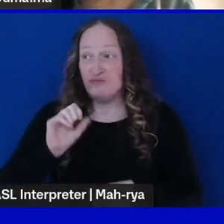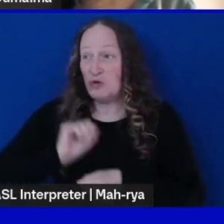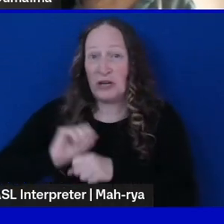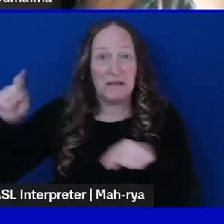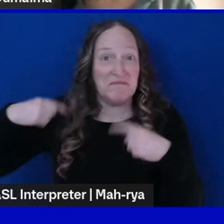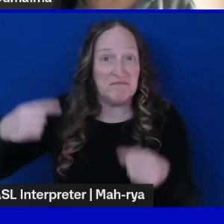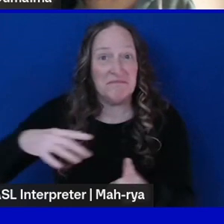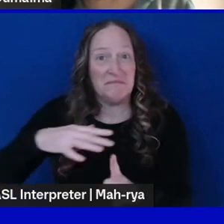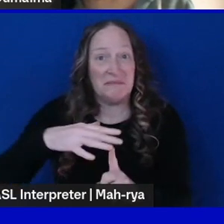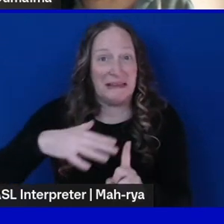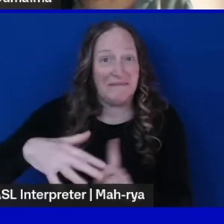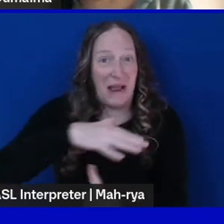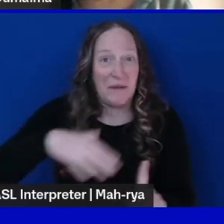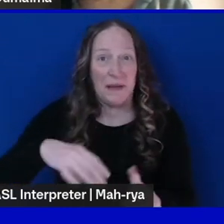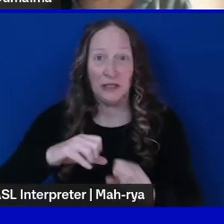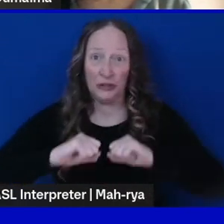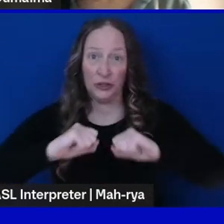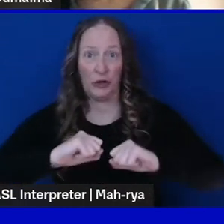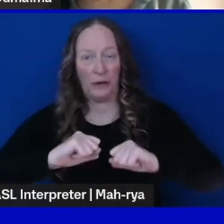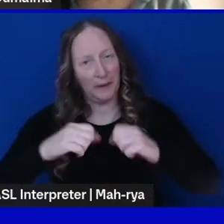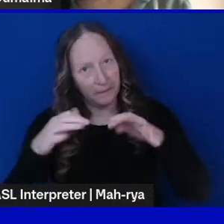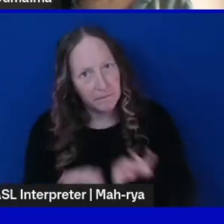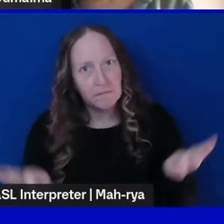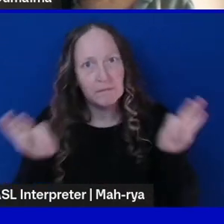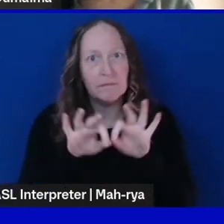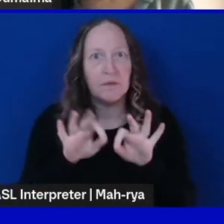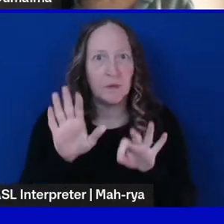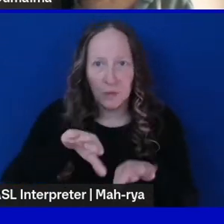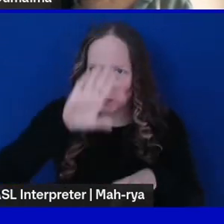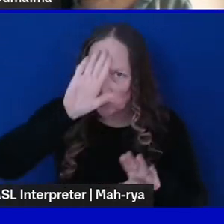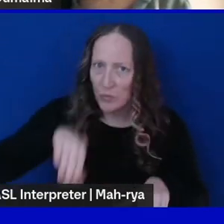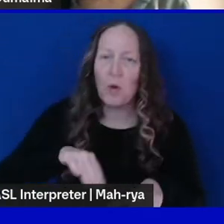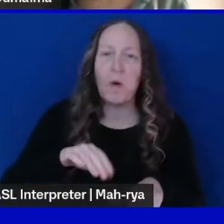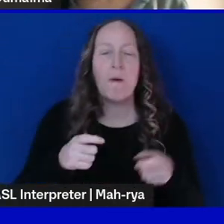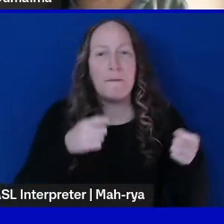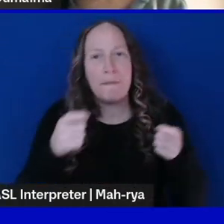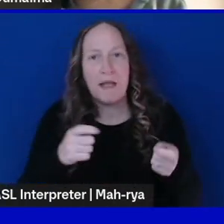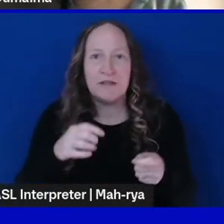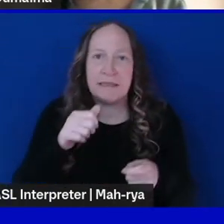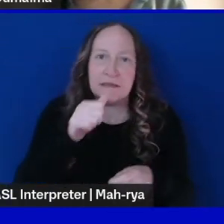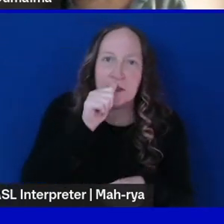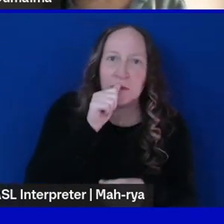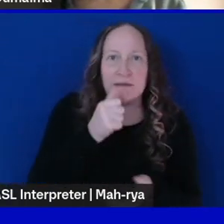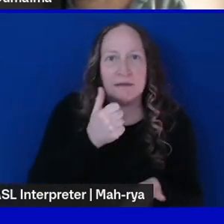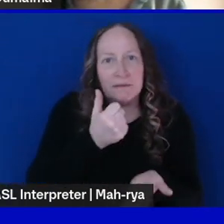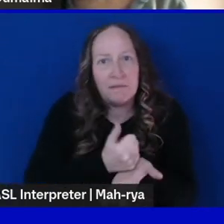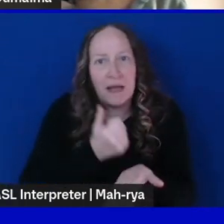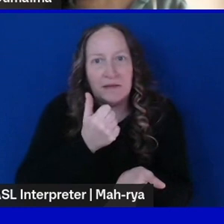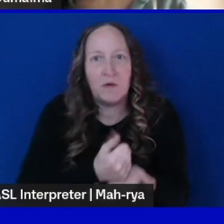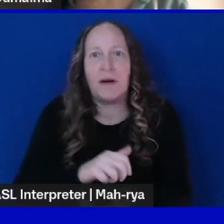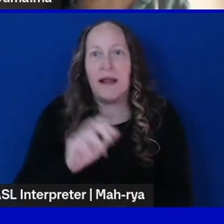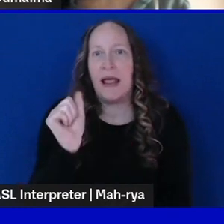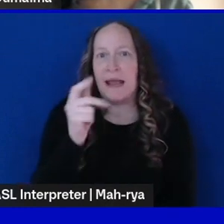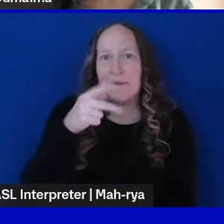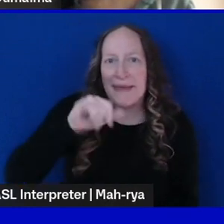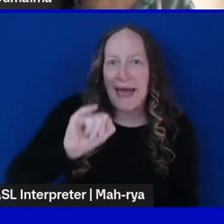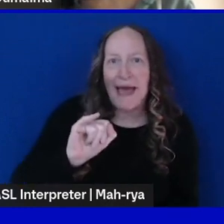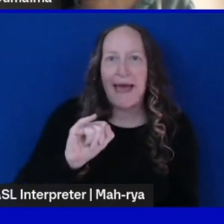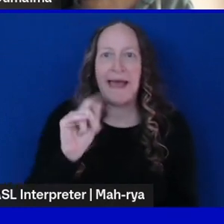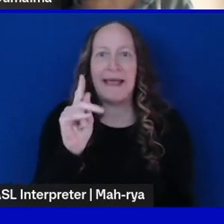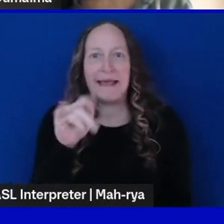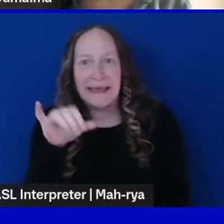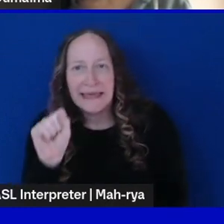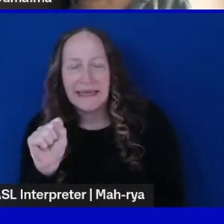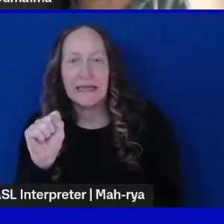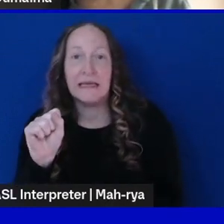where security is a priority, you'll know that managing secrets like passwords and APIs, like API keys and certificates, can quickly